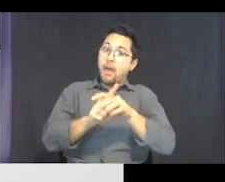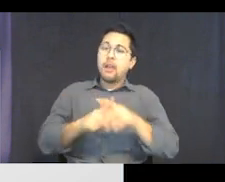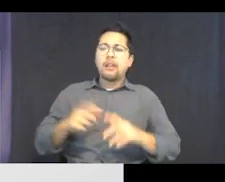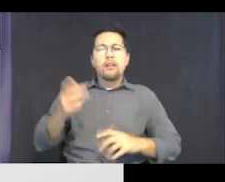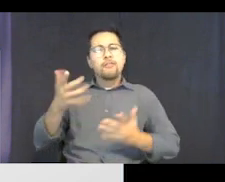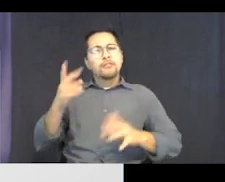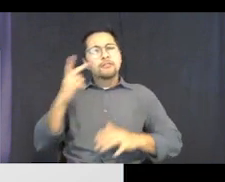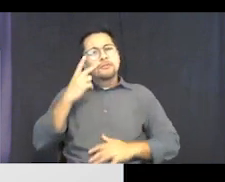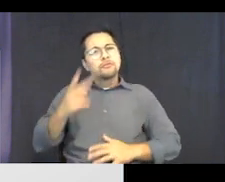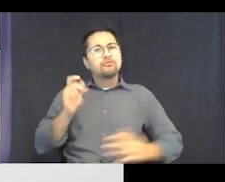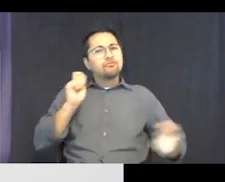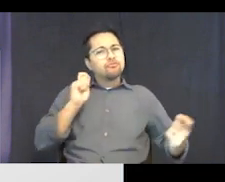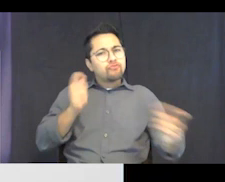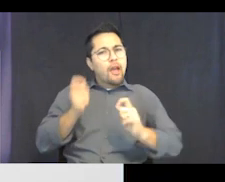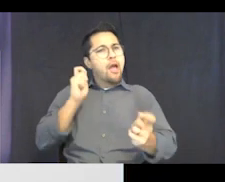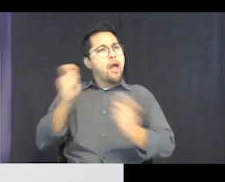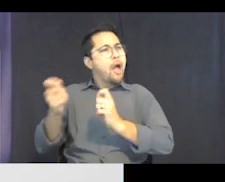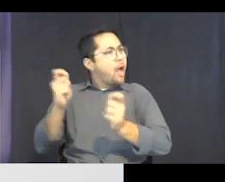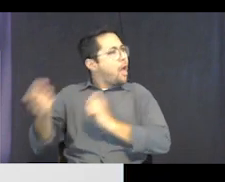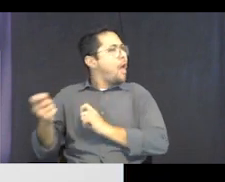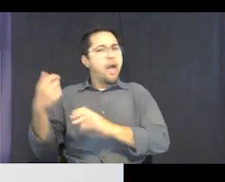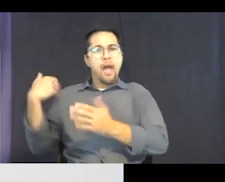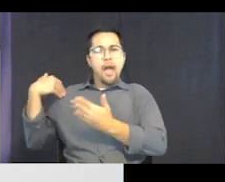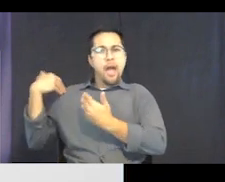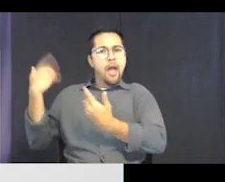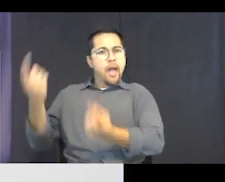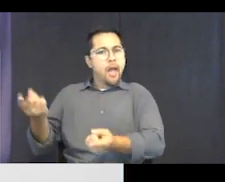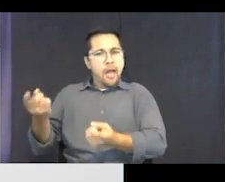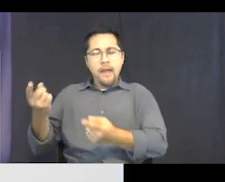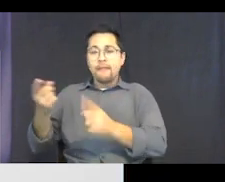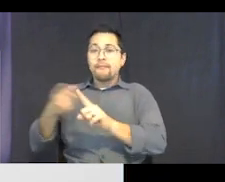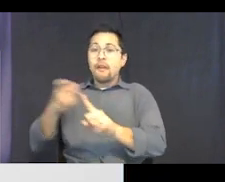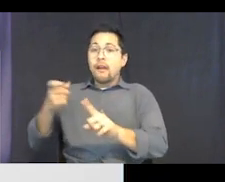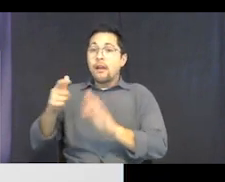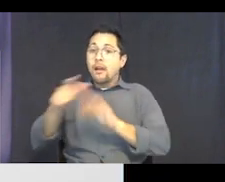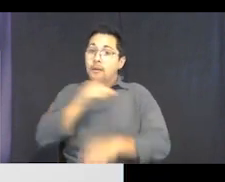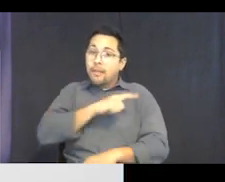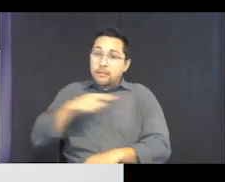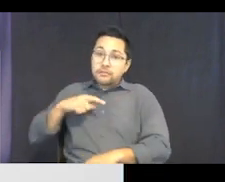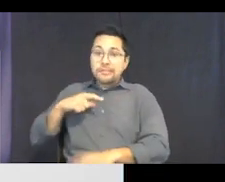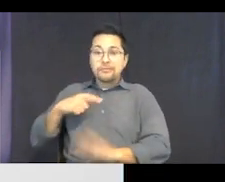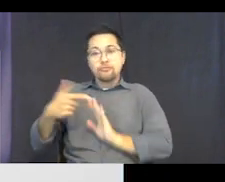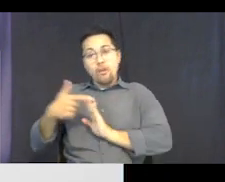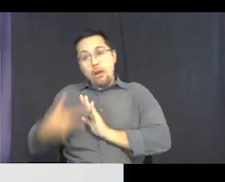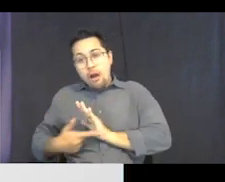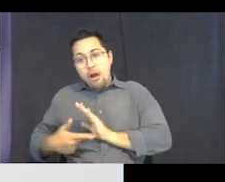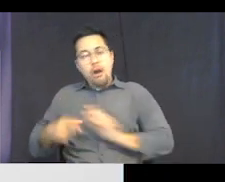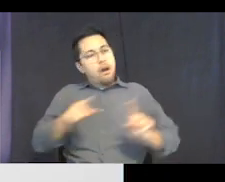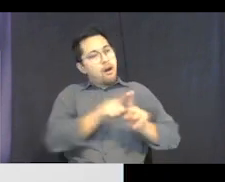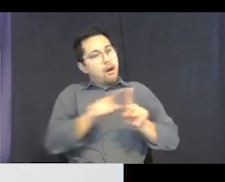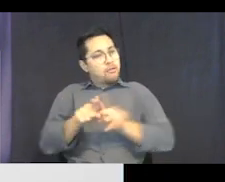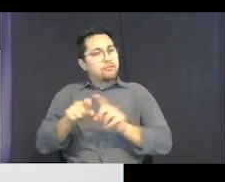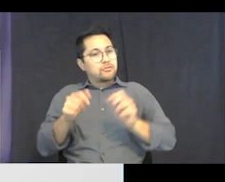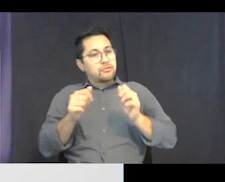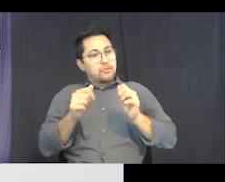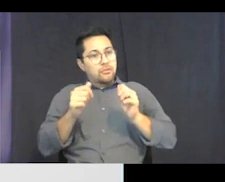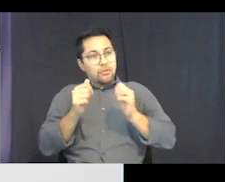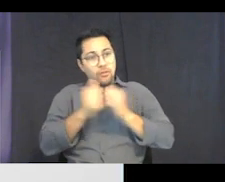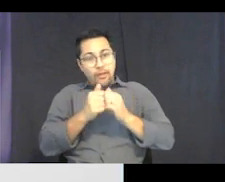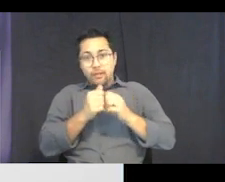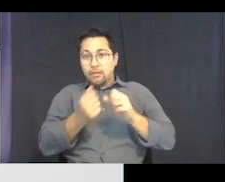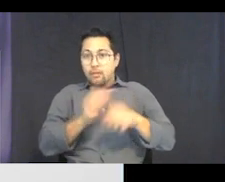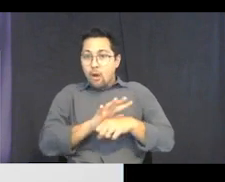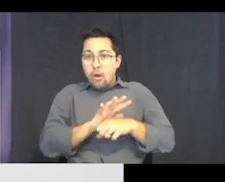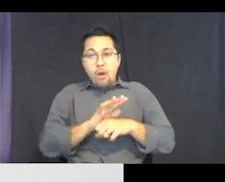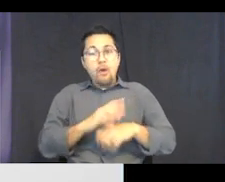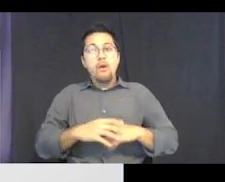many changes as a result of legislation, as well as what COVID contingencies have put in front